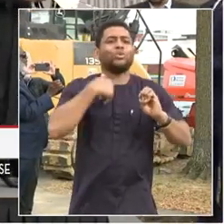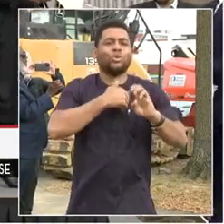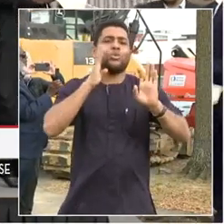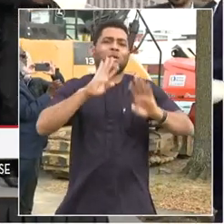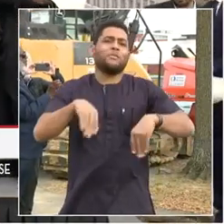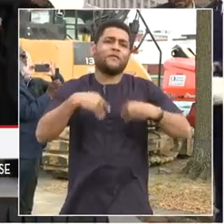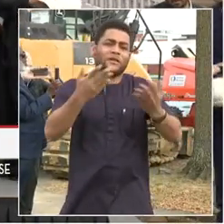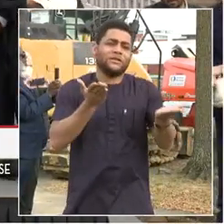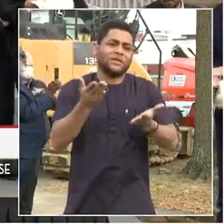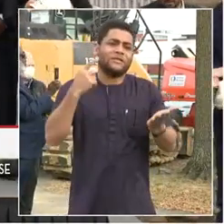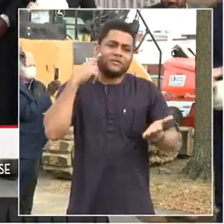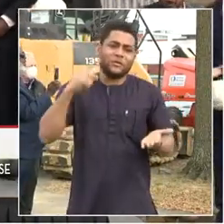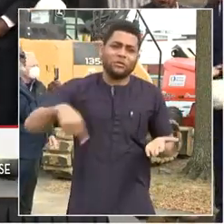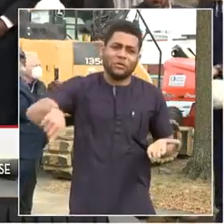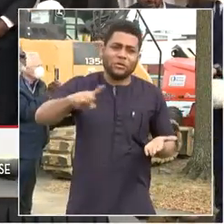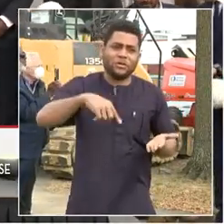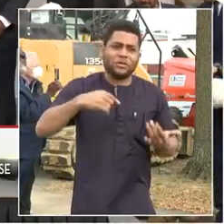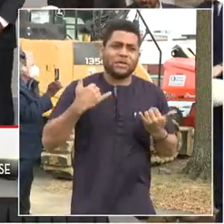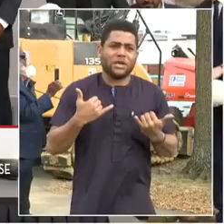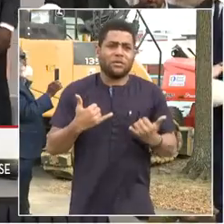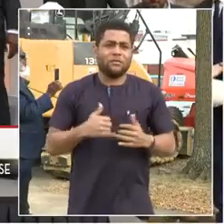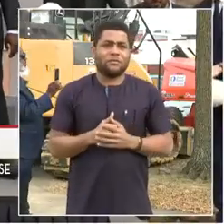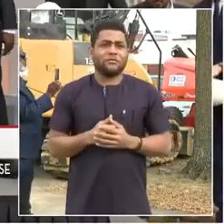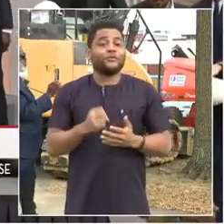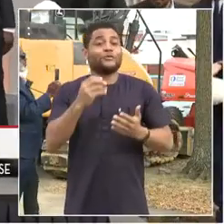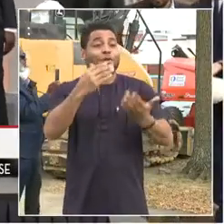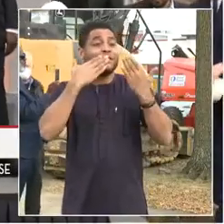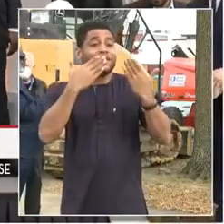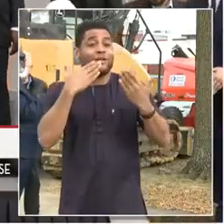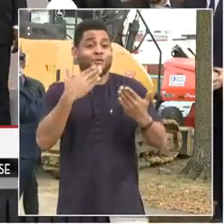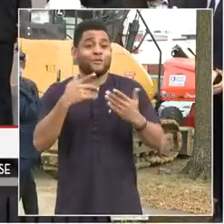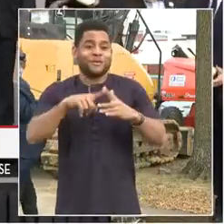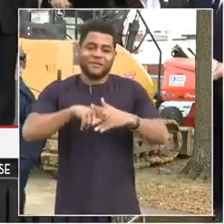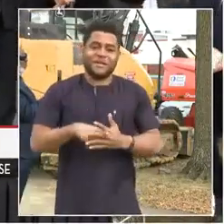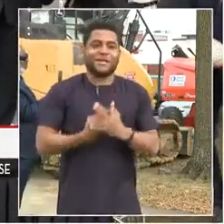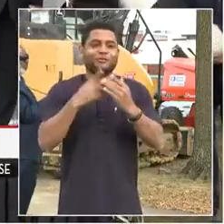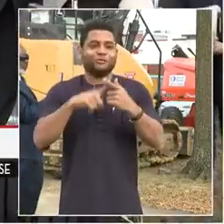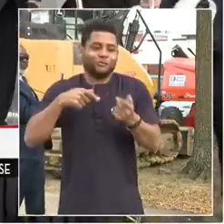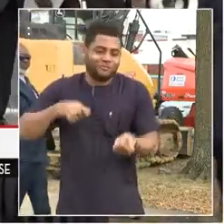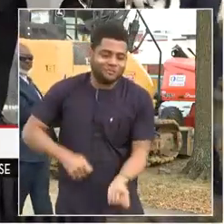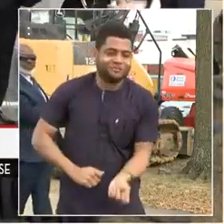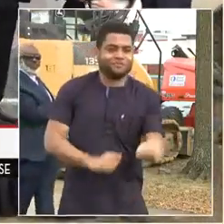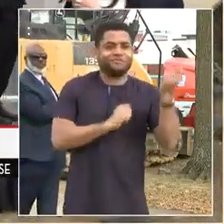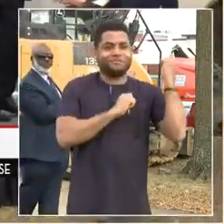Okay. Thank you, everybody. So let's break the ceremonial ground.